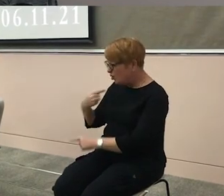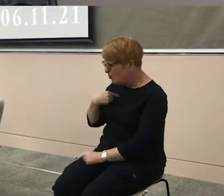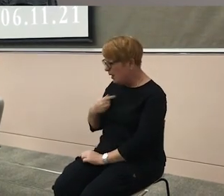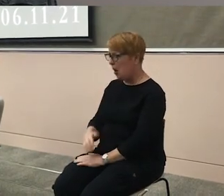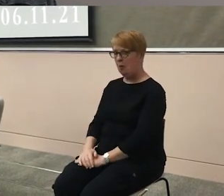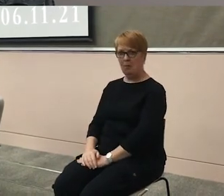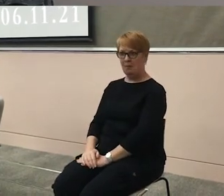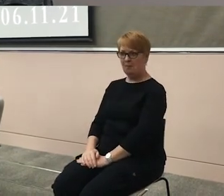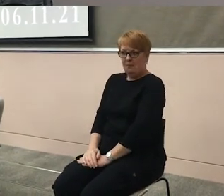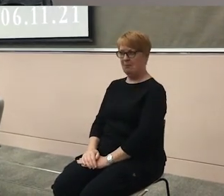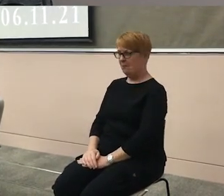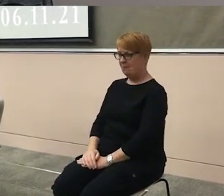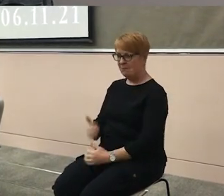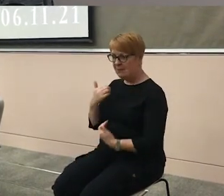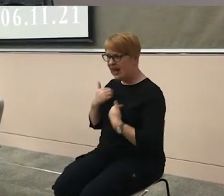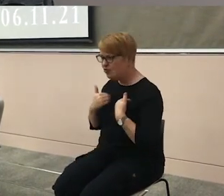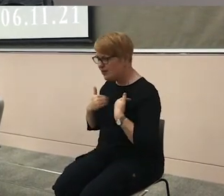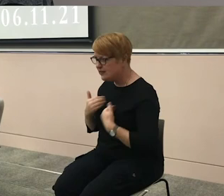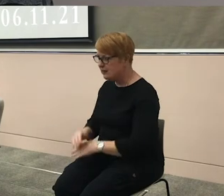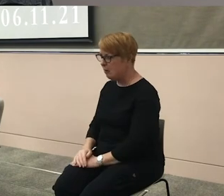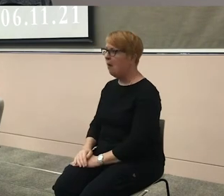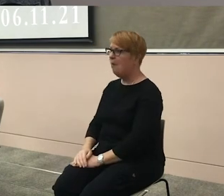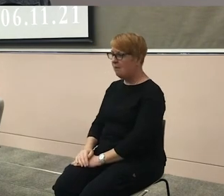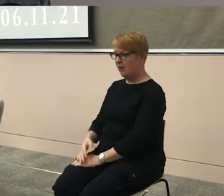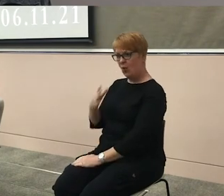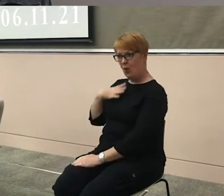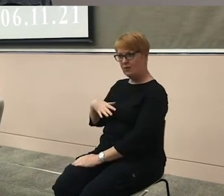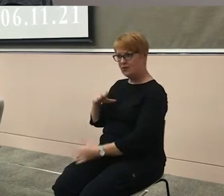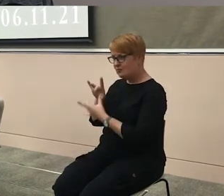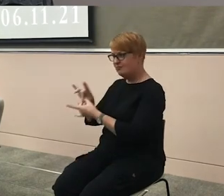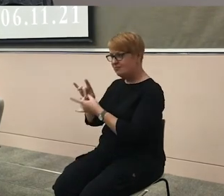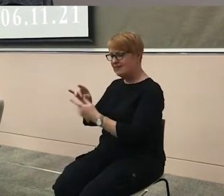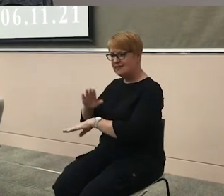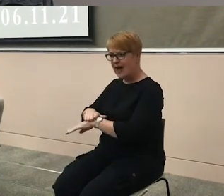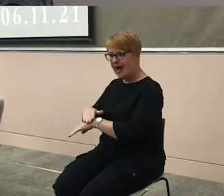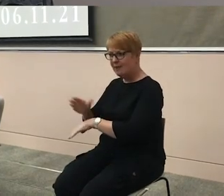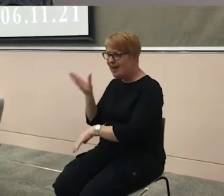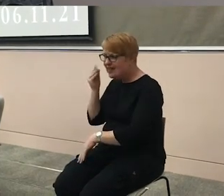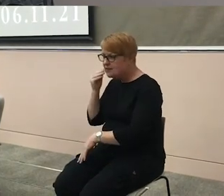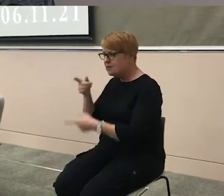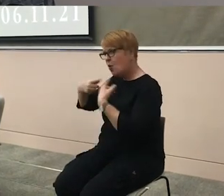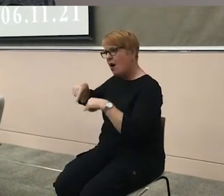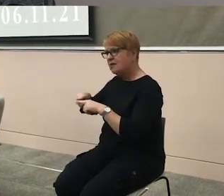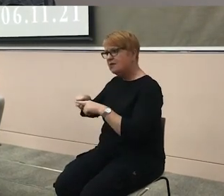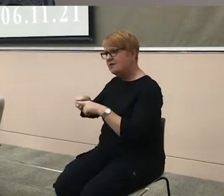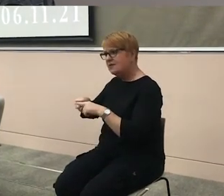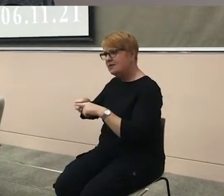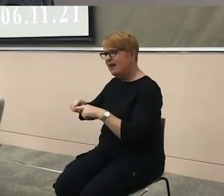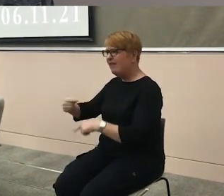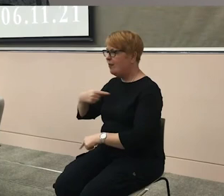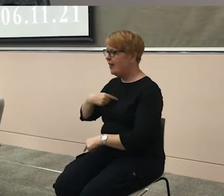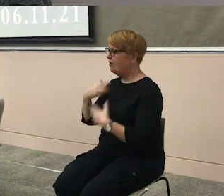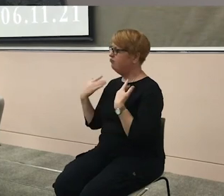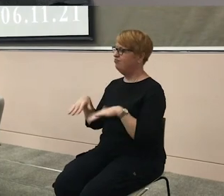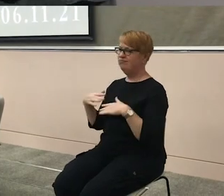I'm, somebody's interested. Somebody actually going to spend some time with us and listen to us. And for me, I think it's been an absolutely